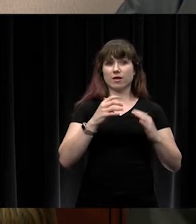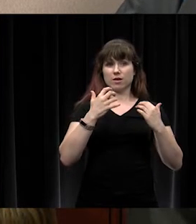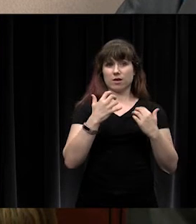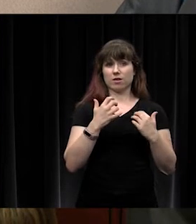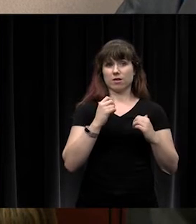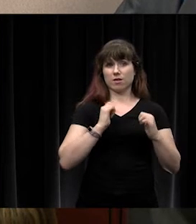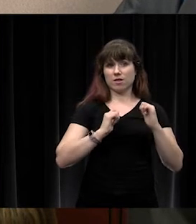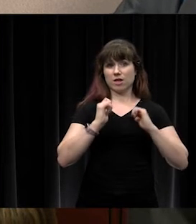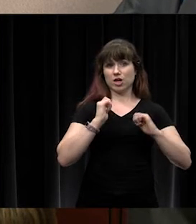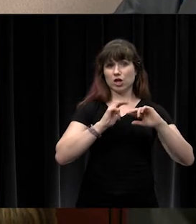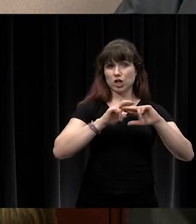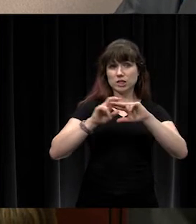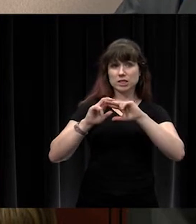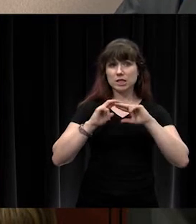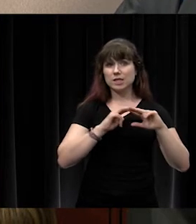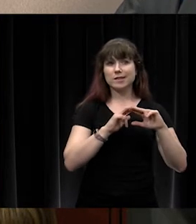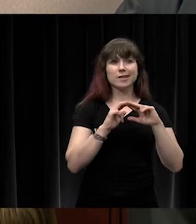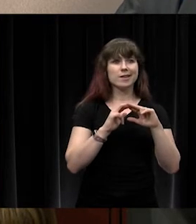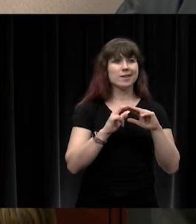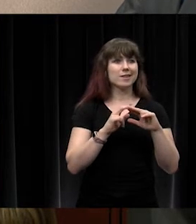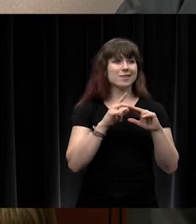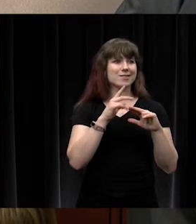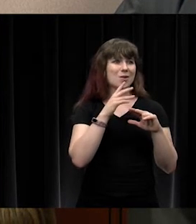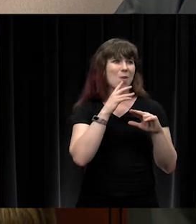of the historic doors, some pencil sharpeners,